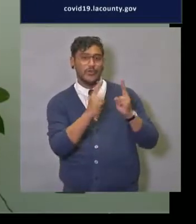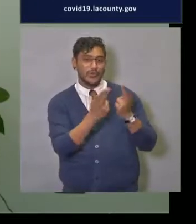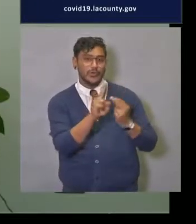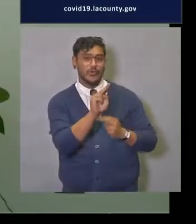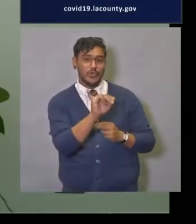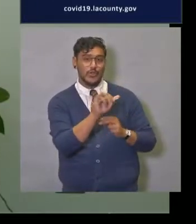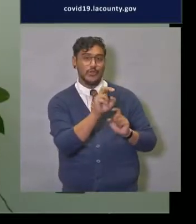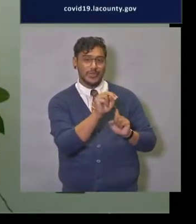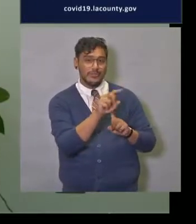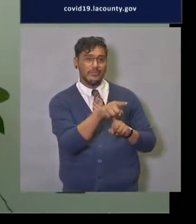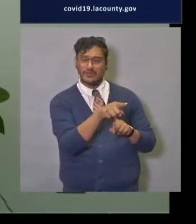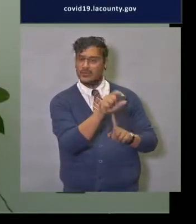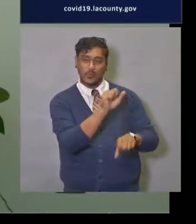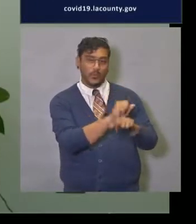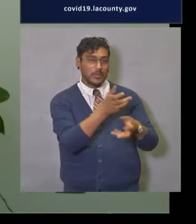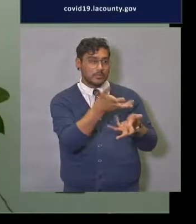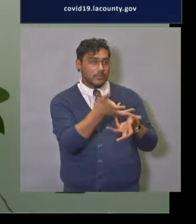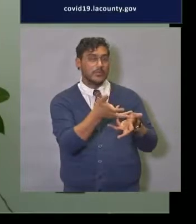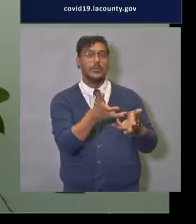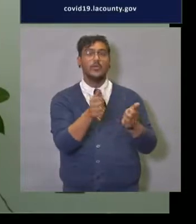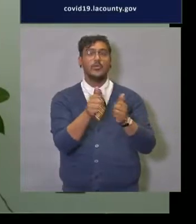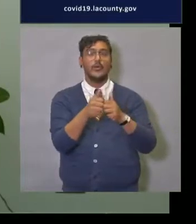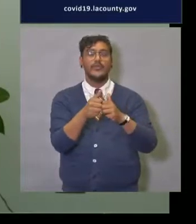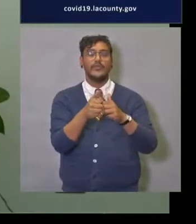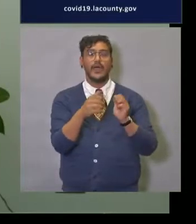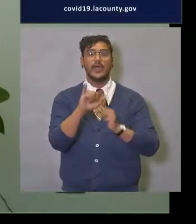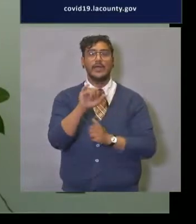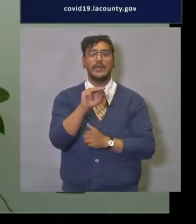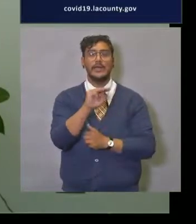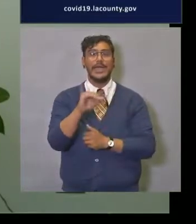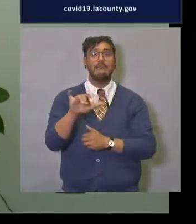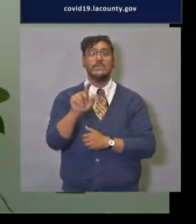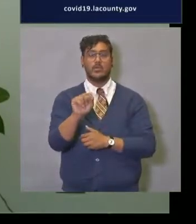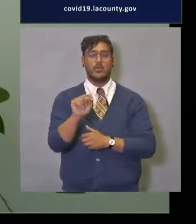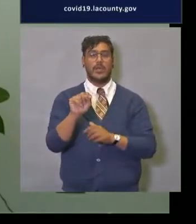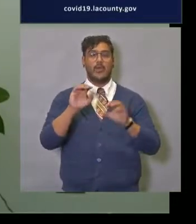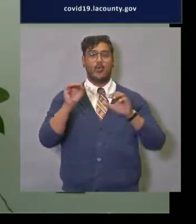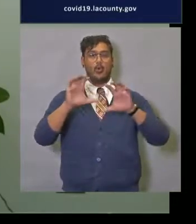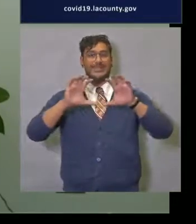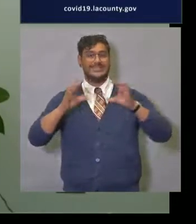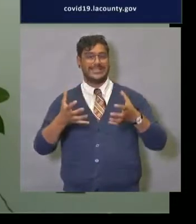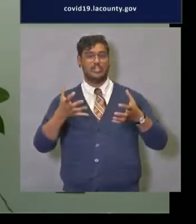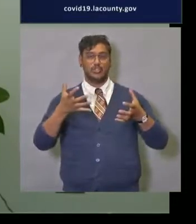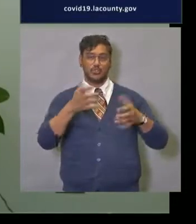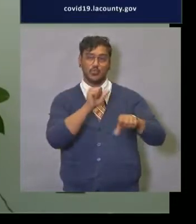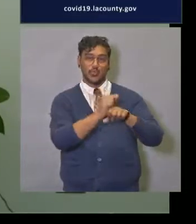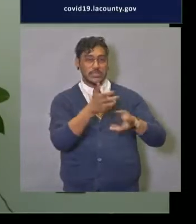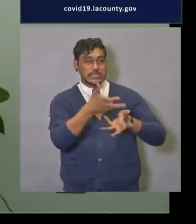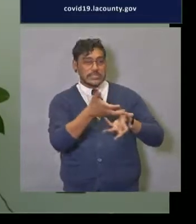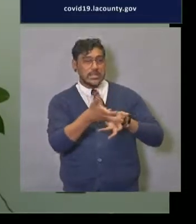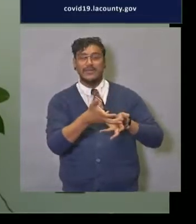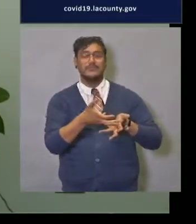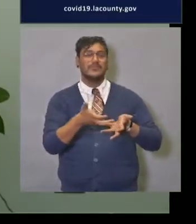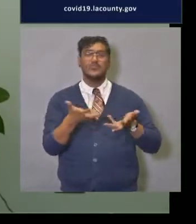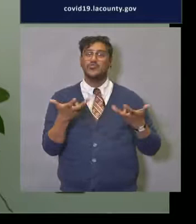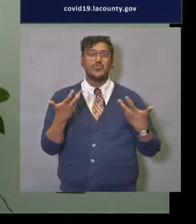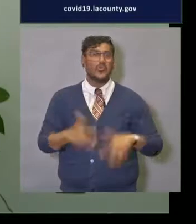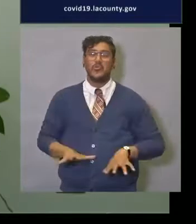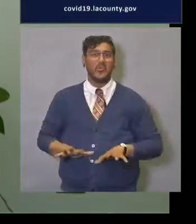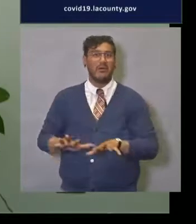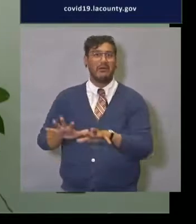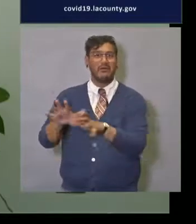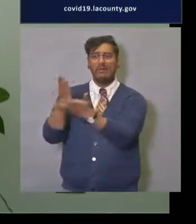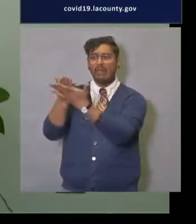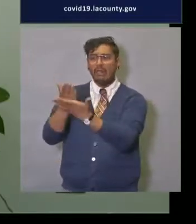very closely with the immigrant organizations. We don't want the verification process